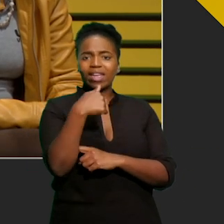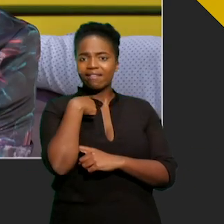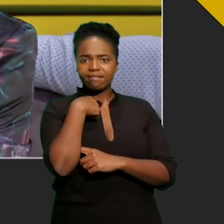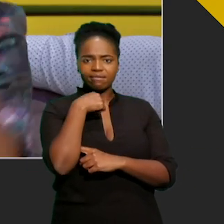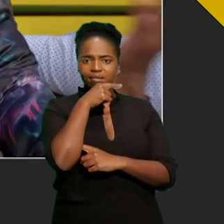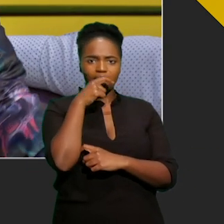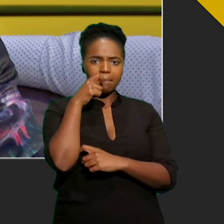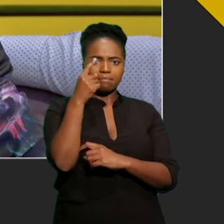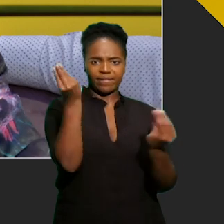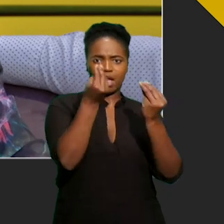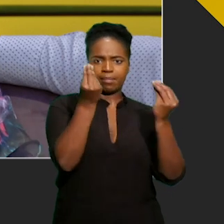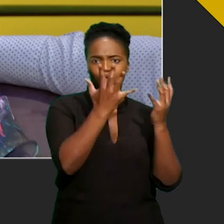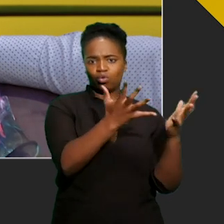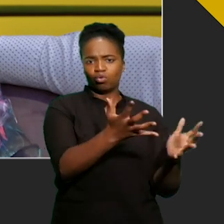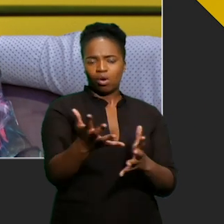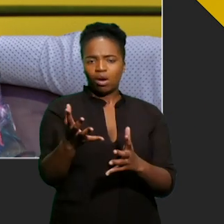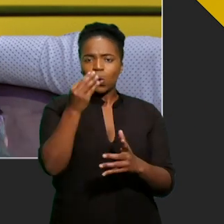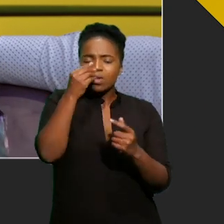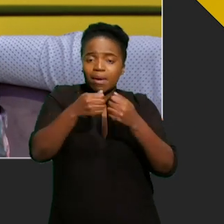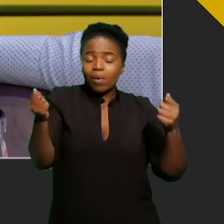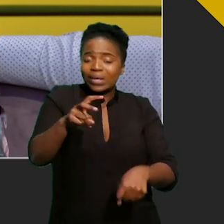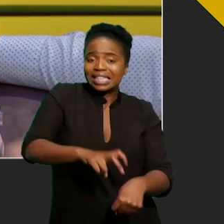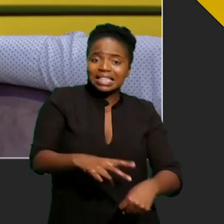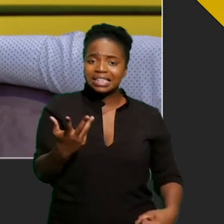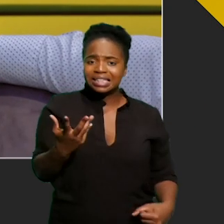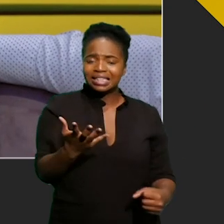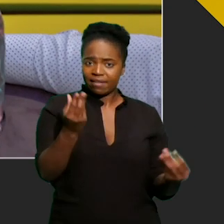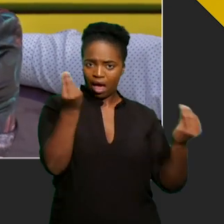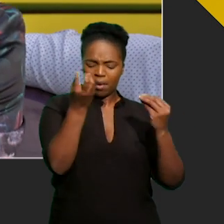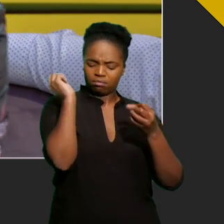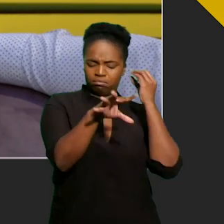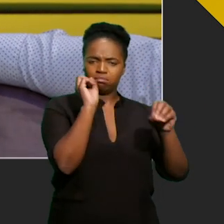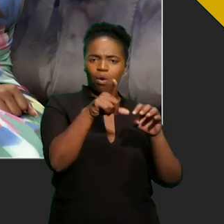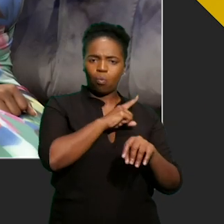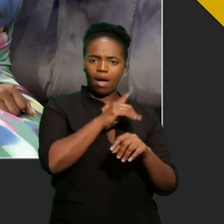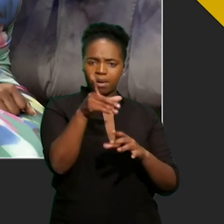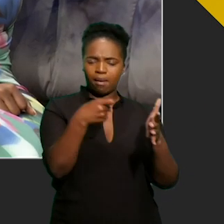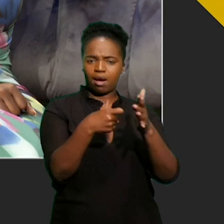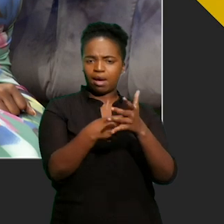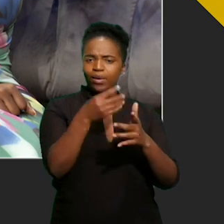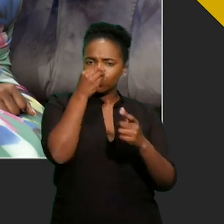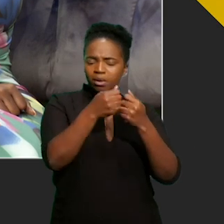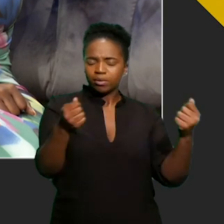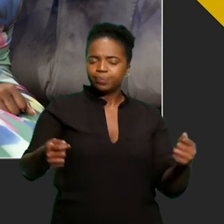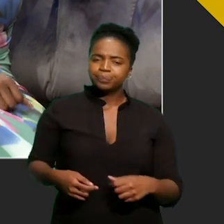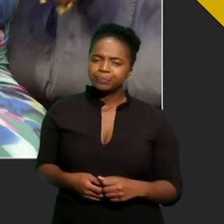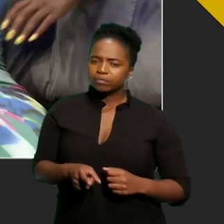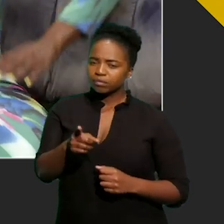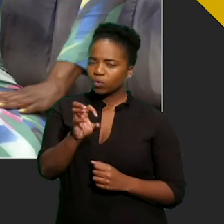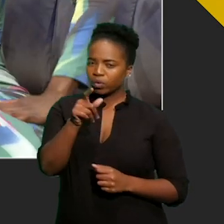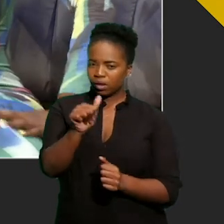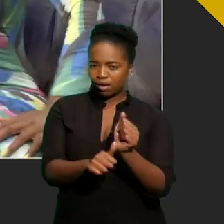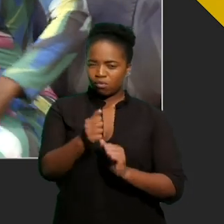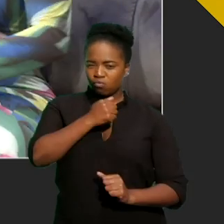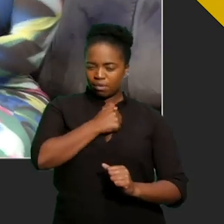getting the hits, film pillars getting the hits on Twitter. Yeah. Do you know what I mean? So they have to balance the two. Yeah. So I think coming into Bush, because I see we're